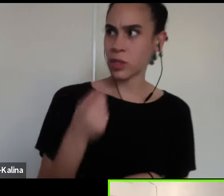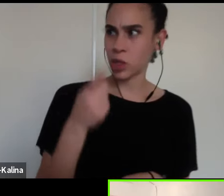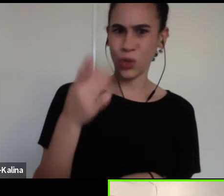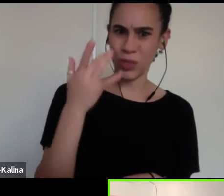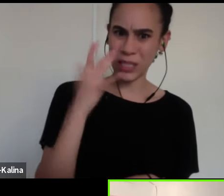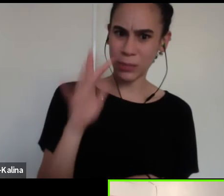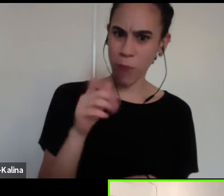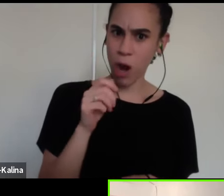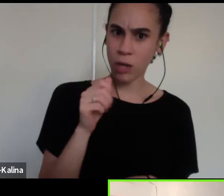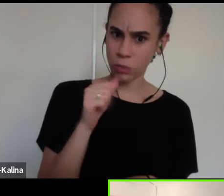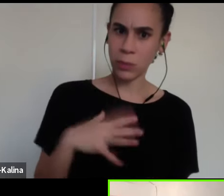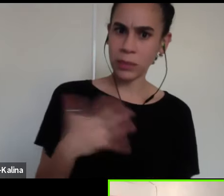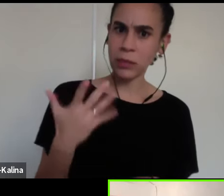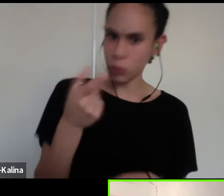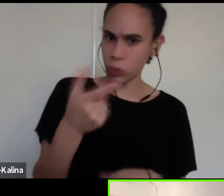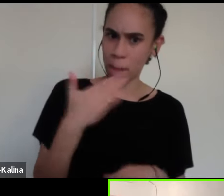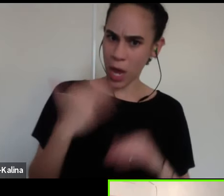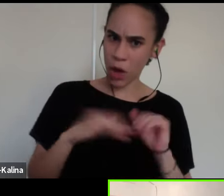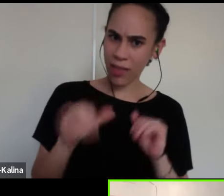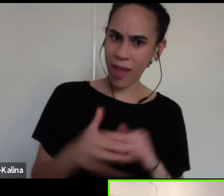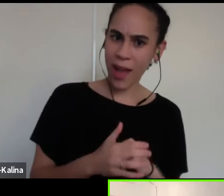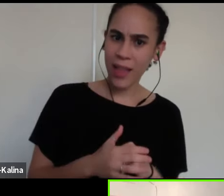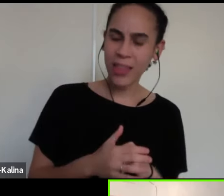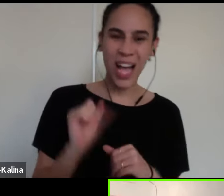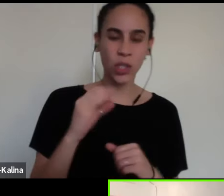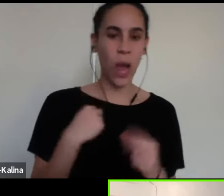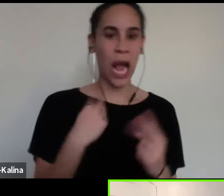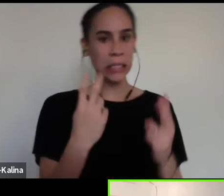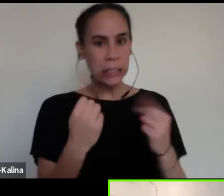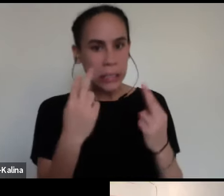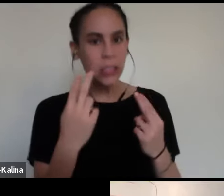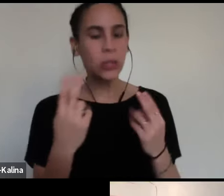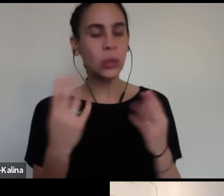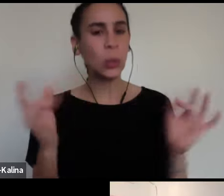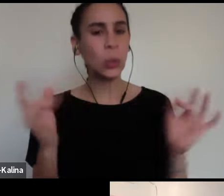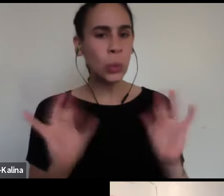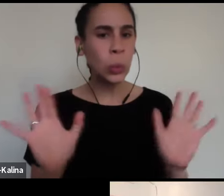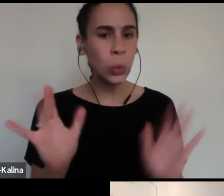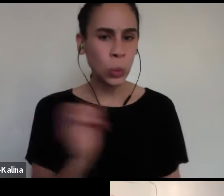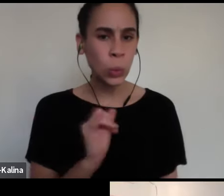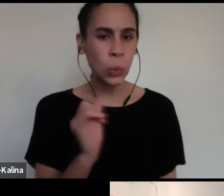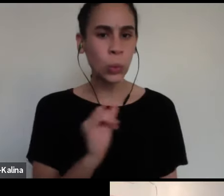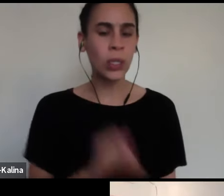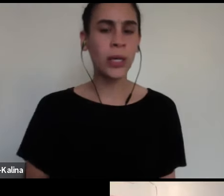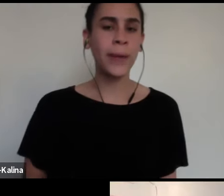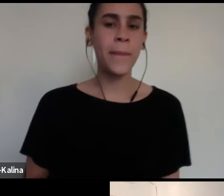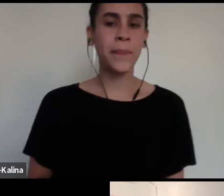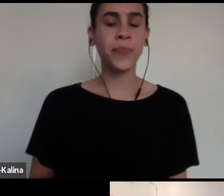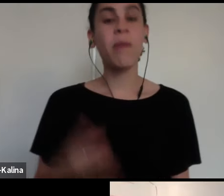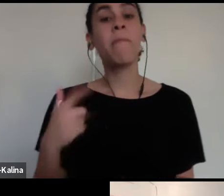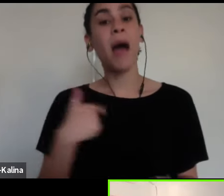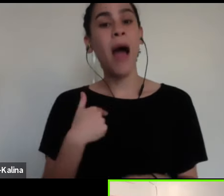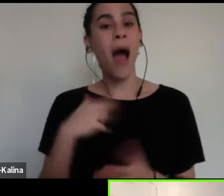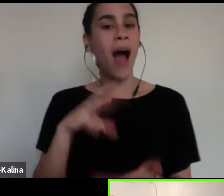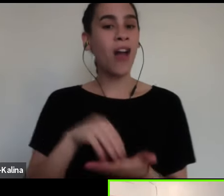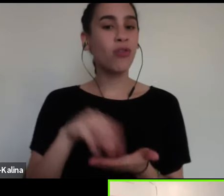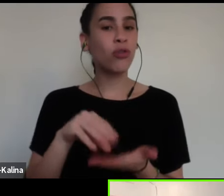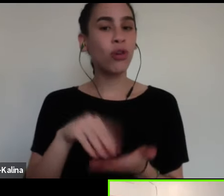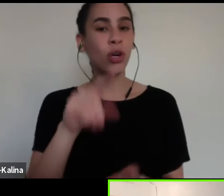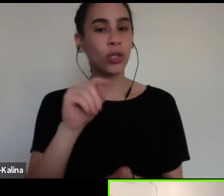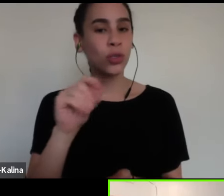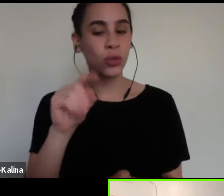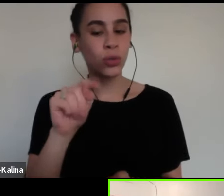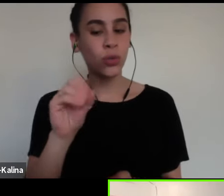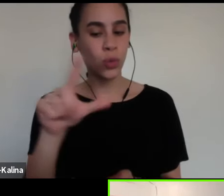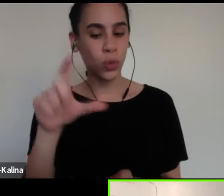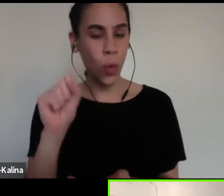this, you know, like, which is just incredibly judgmental. Right. Yeah. You know, but I ended up learning some tools for that, and meditation came to